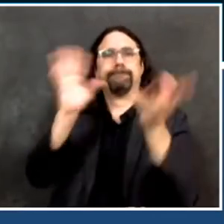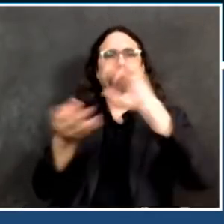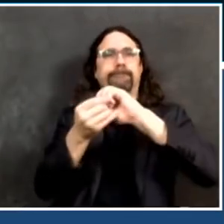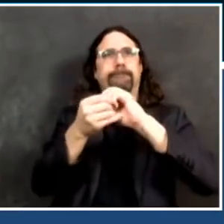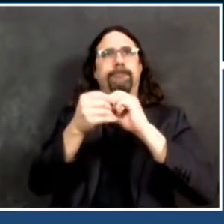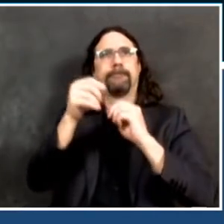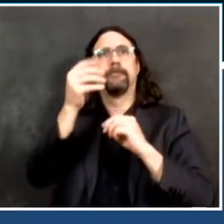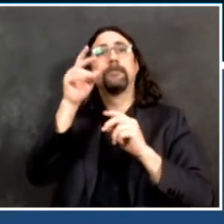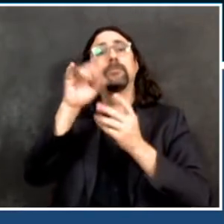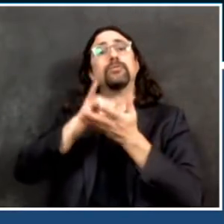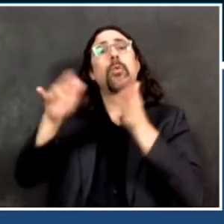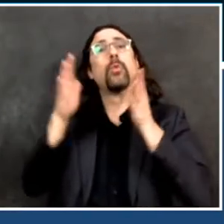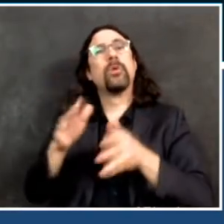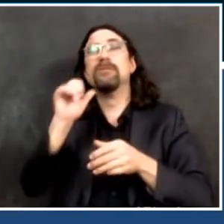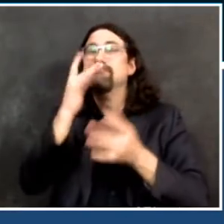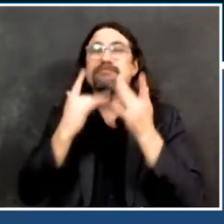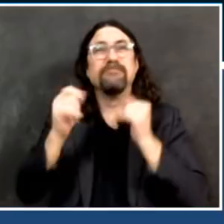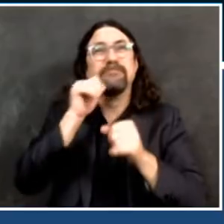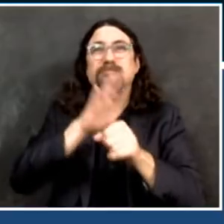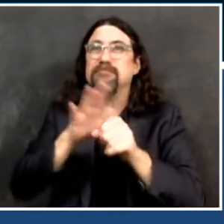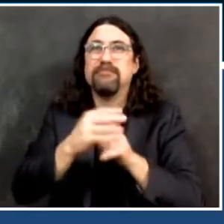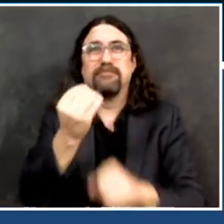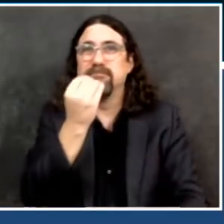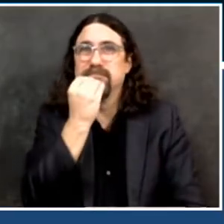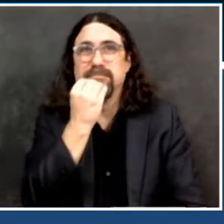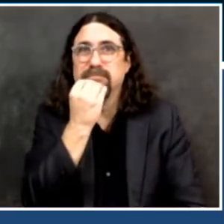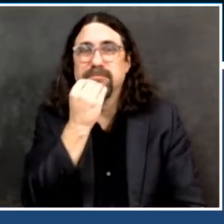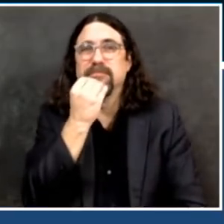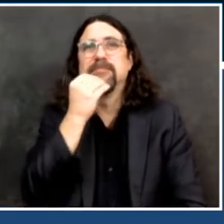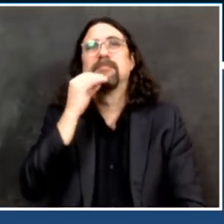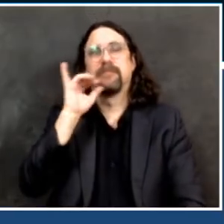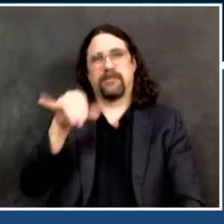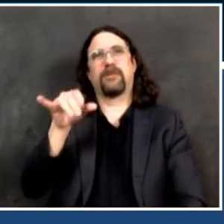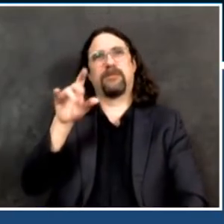every 5 children in this city.